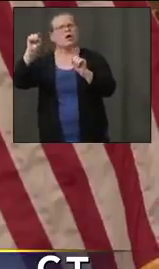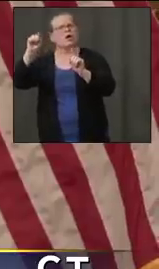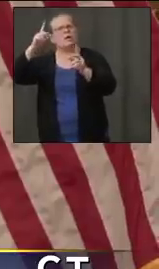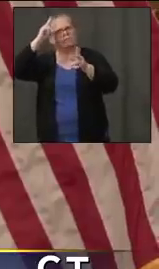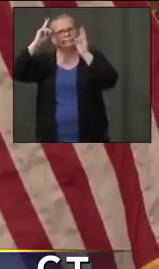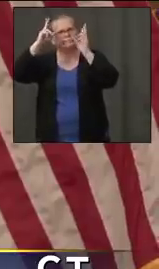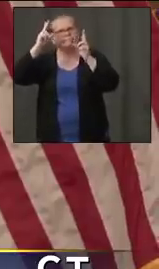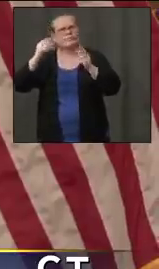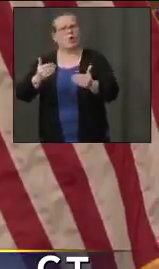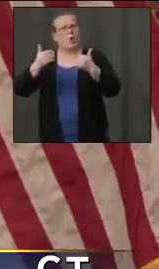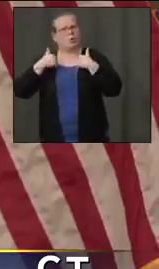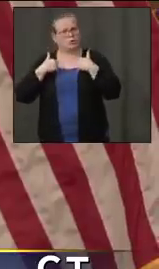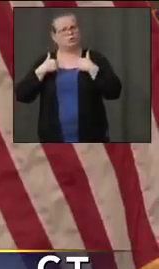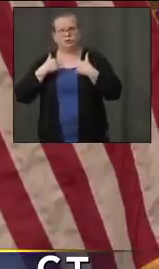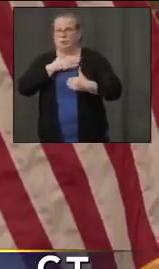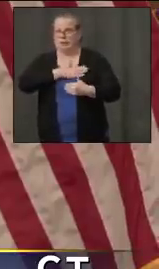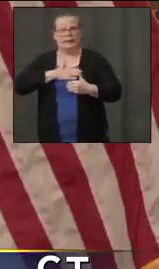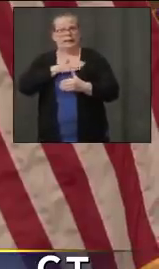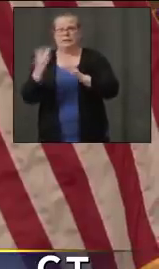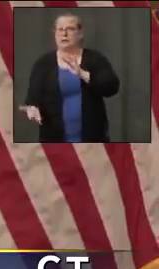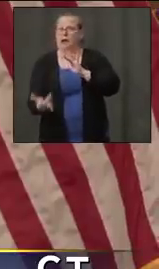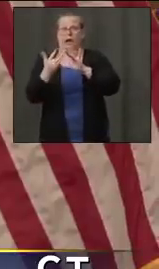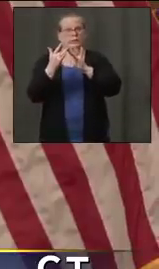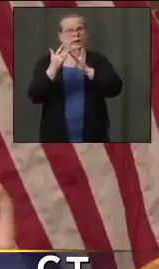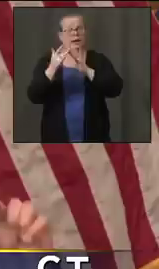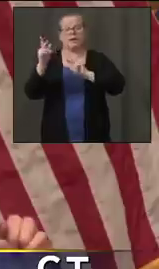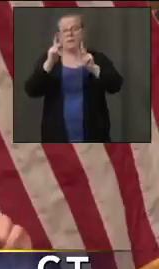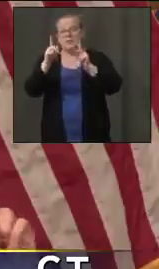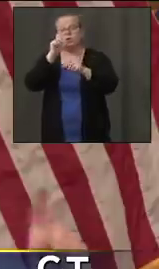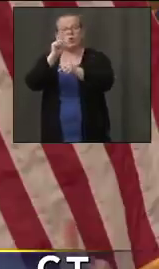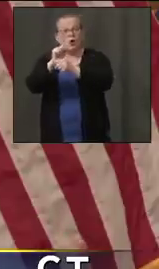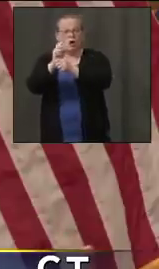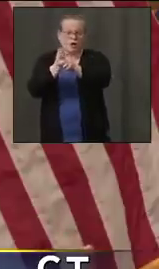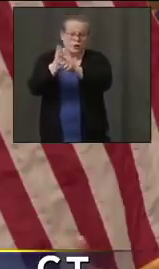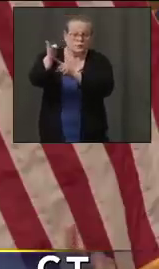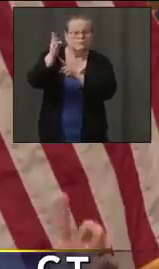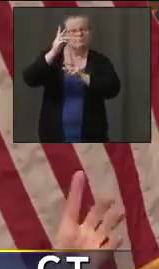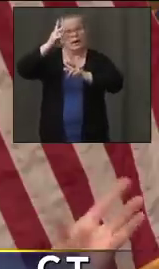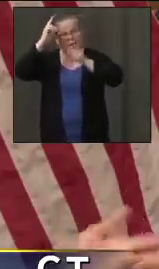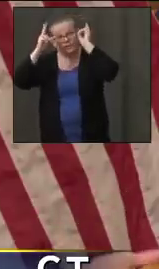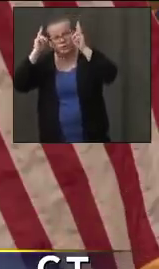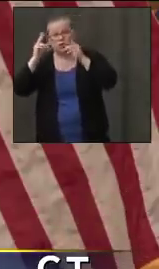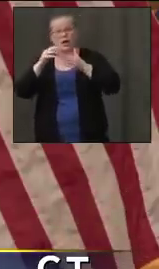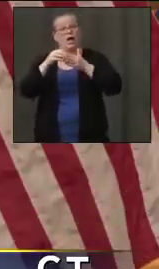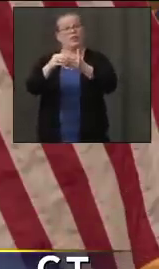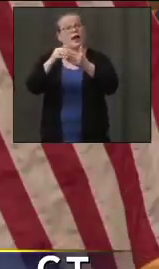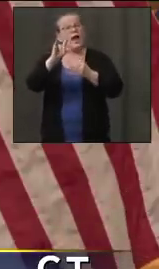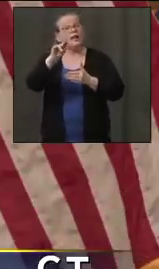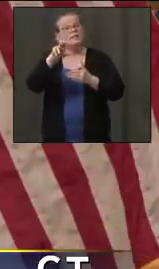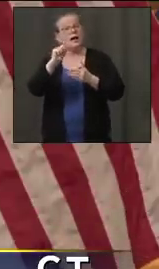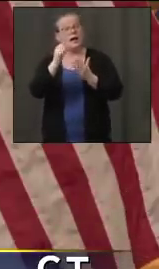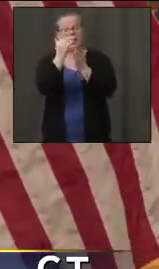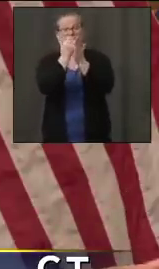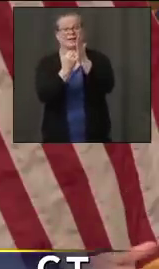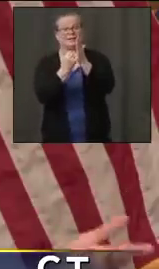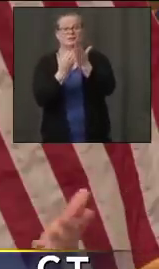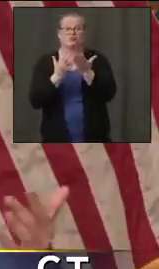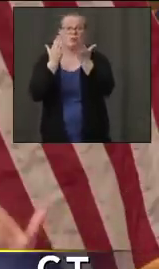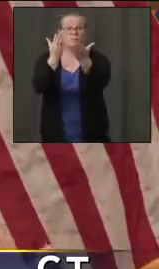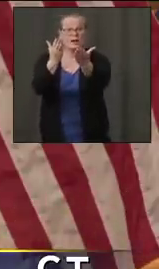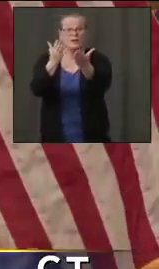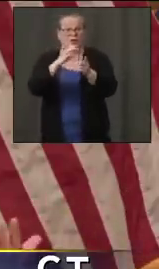we would love for hair professionals to take a look at the guidelines that the commissioner has put